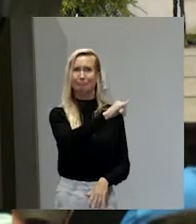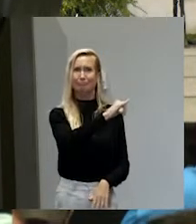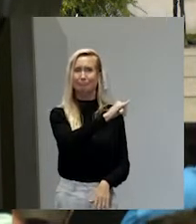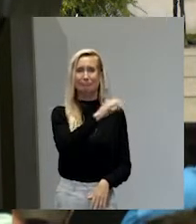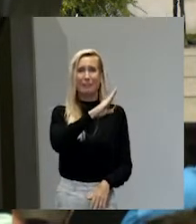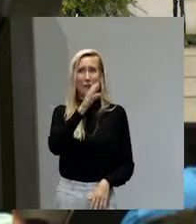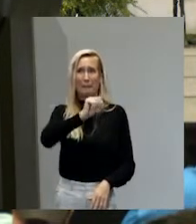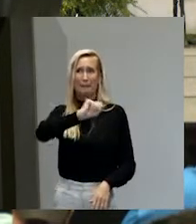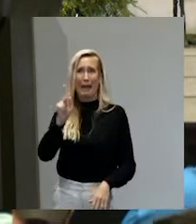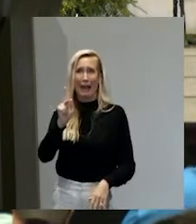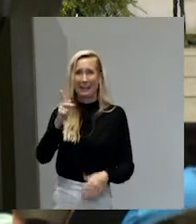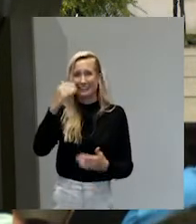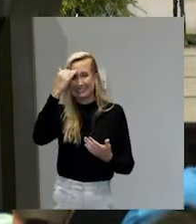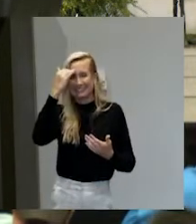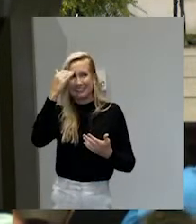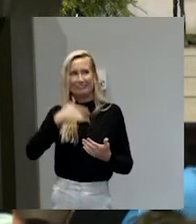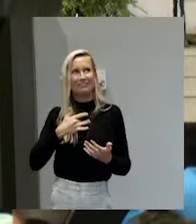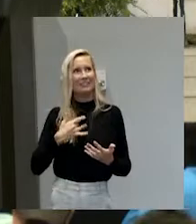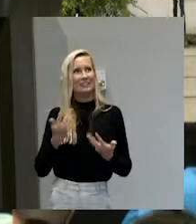a realistic,